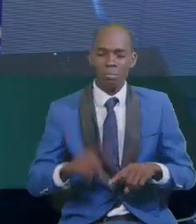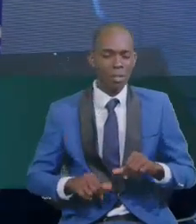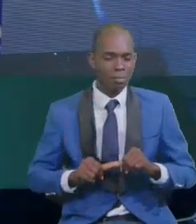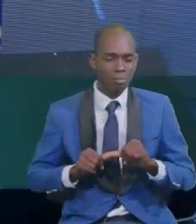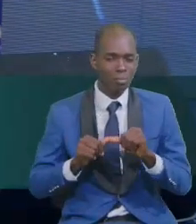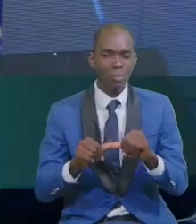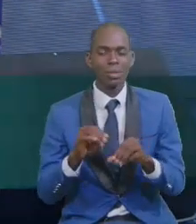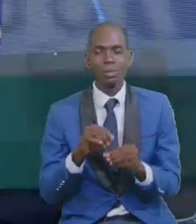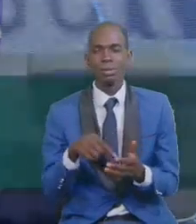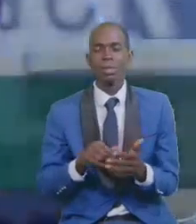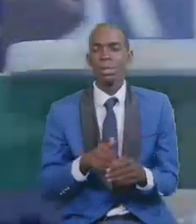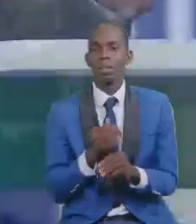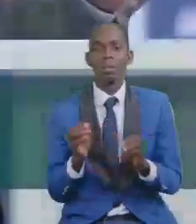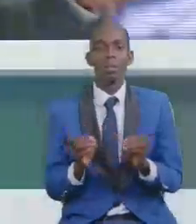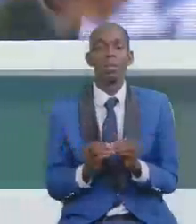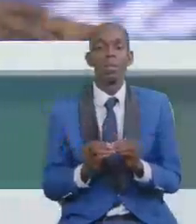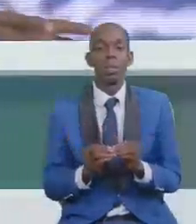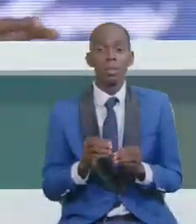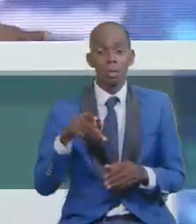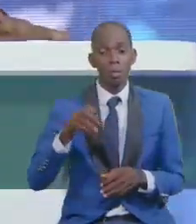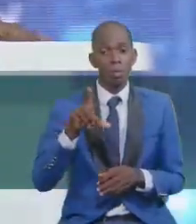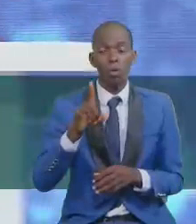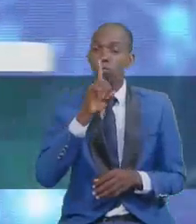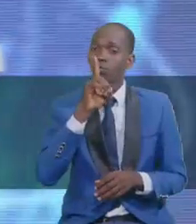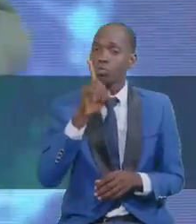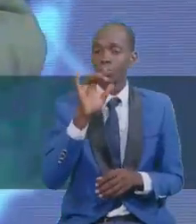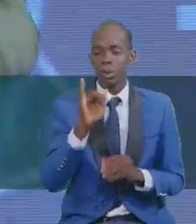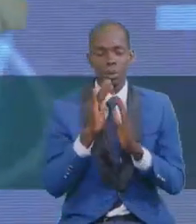anymore. He actually prayed about it.